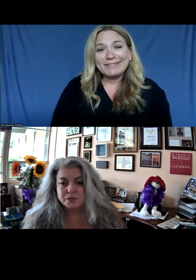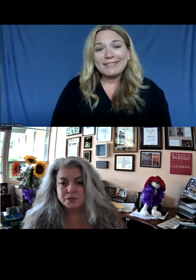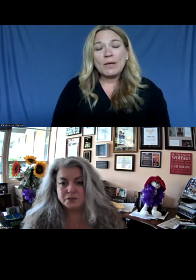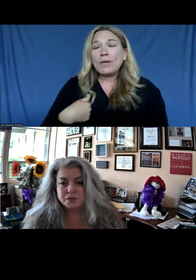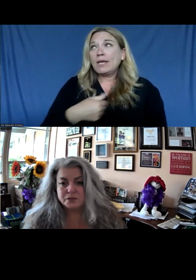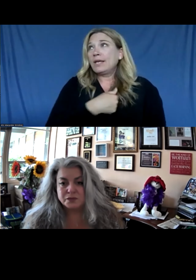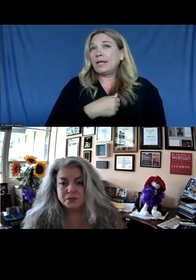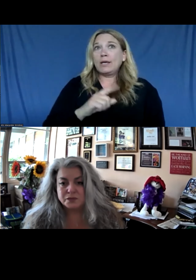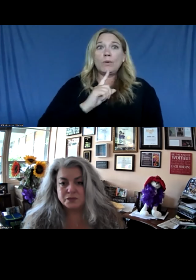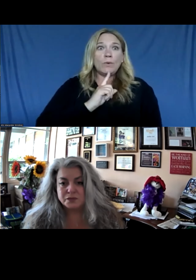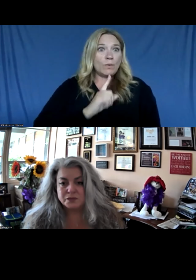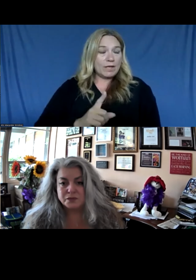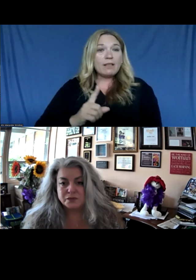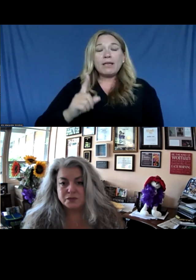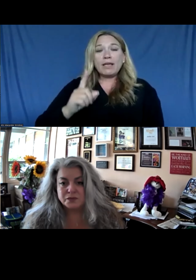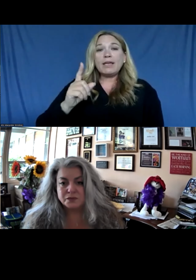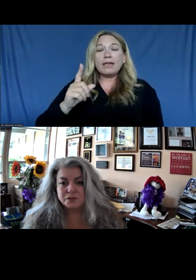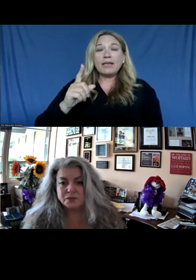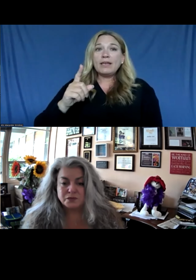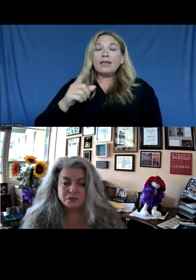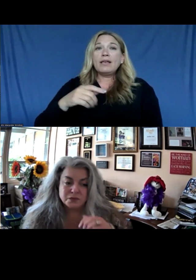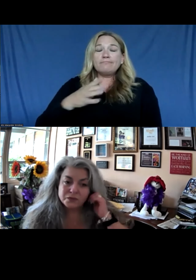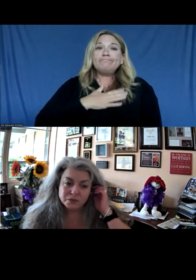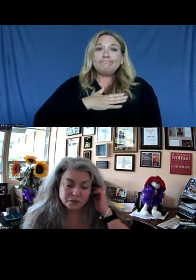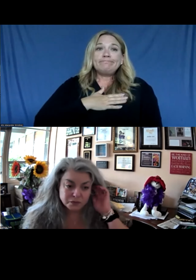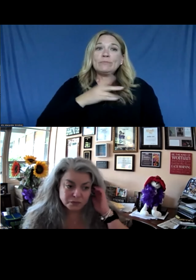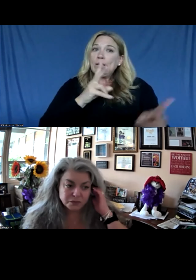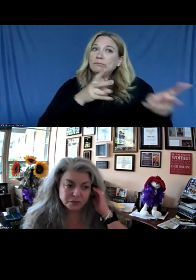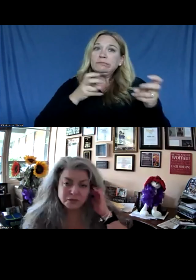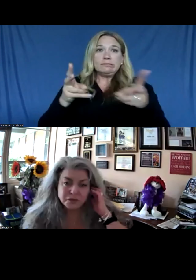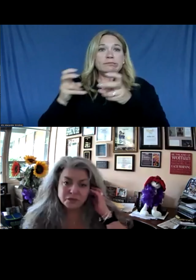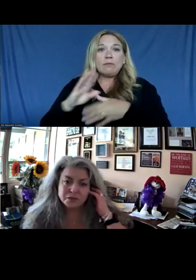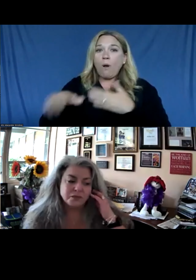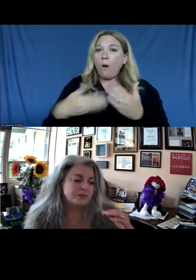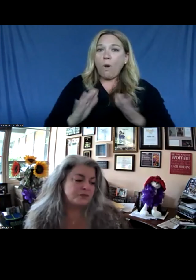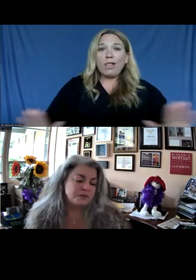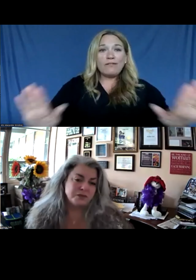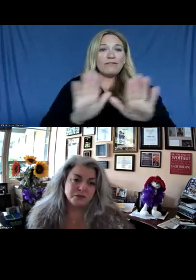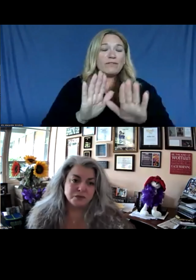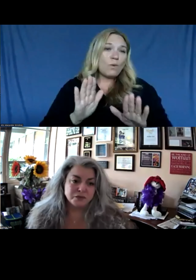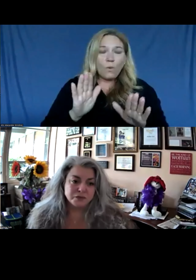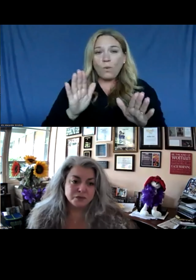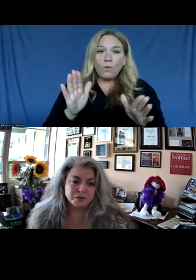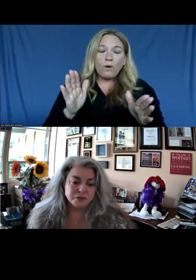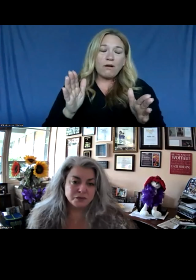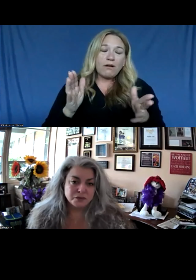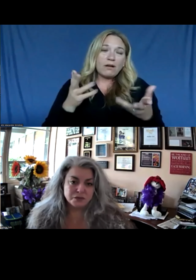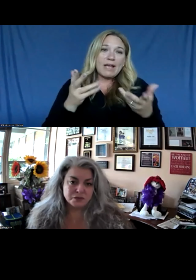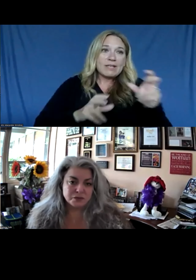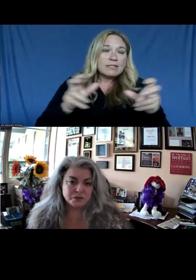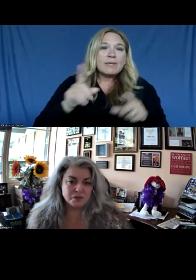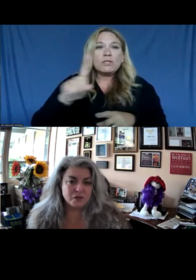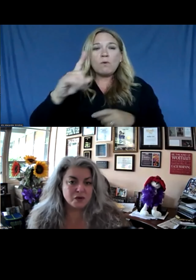all of the strategic investments that Yasmin and Debbie and Sawait have brought forward, especially the acceleration of